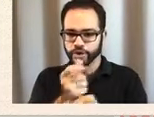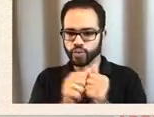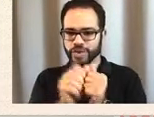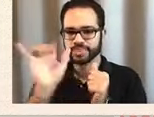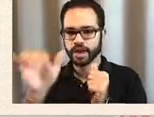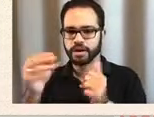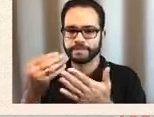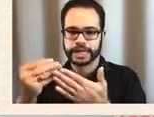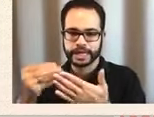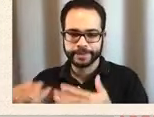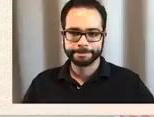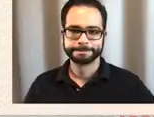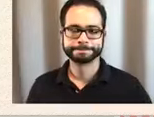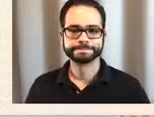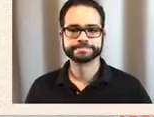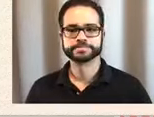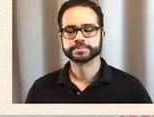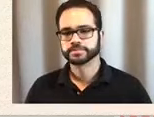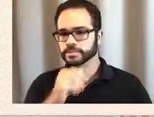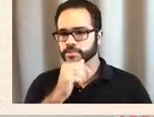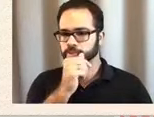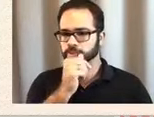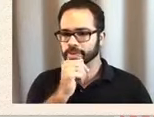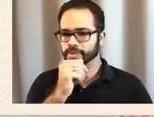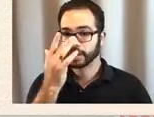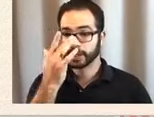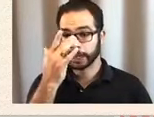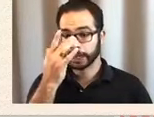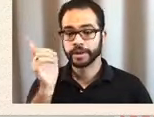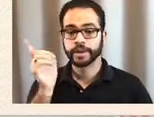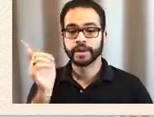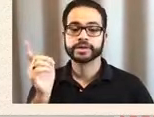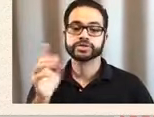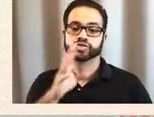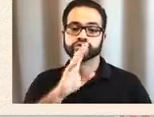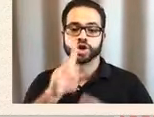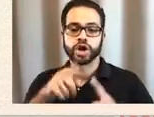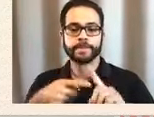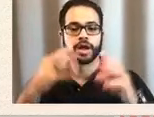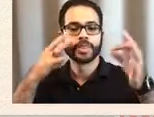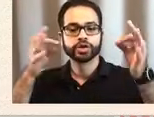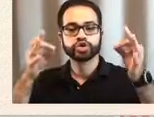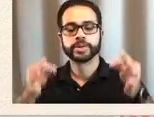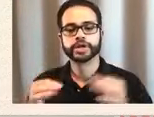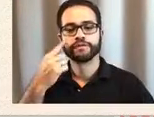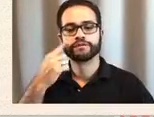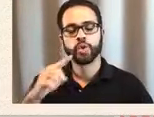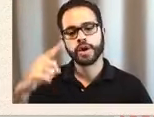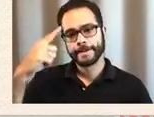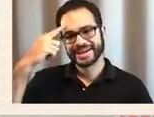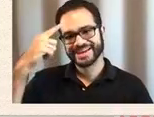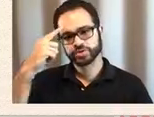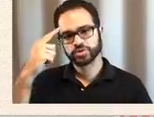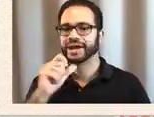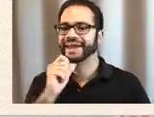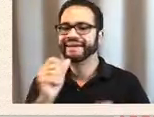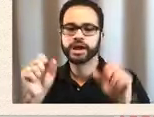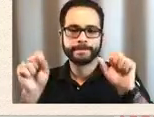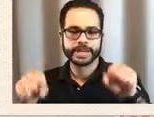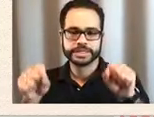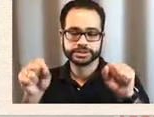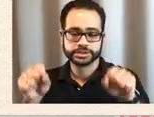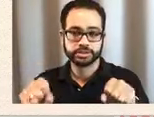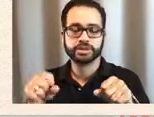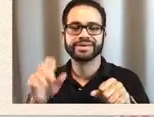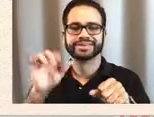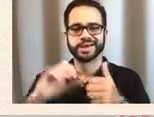So again, here's a slide talking about the determination of mental incapacity. This is kind of how the court goes about